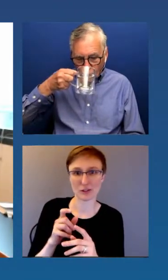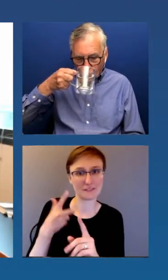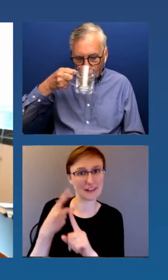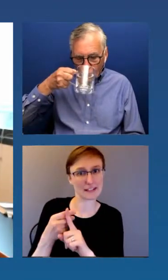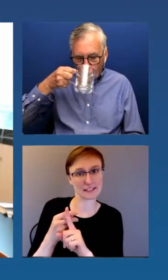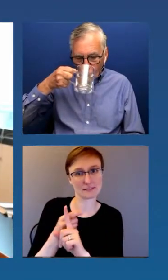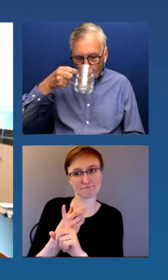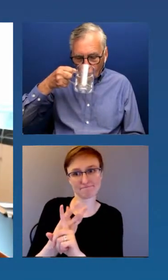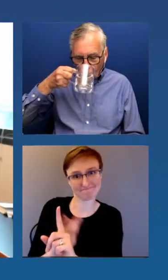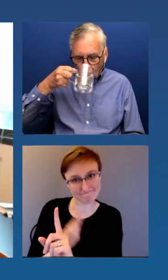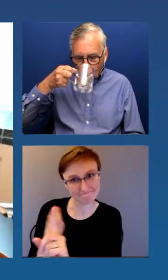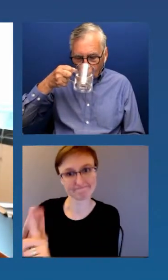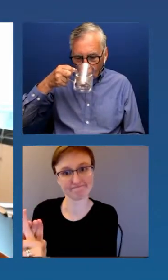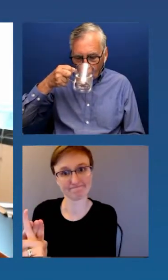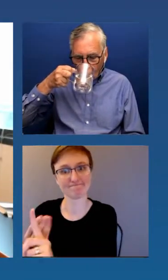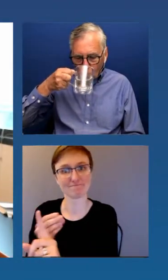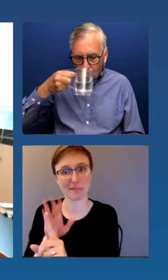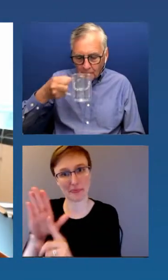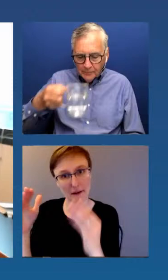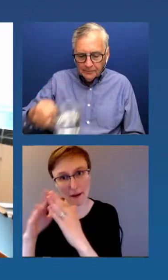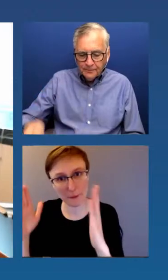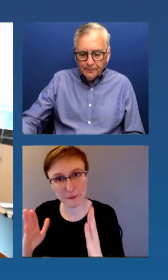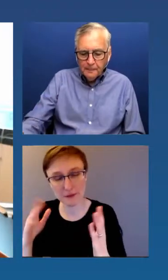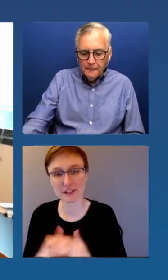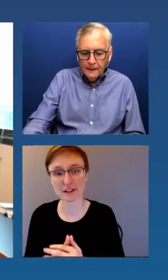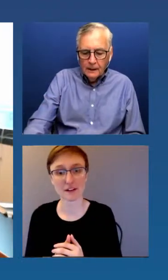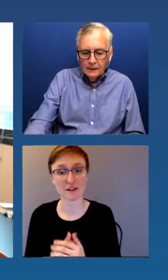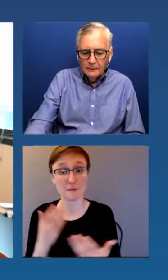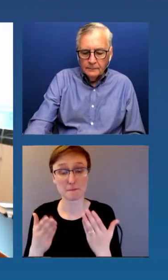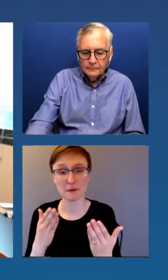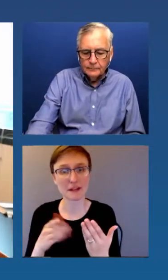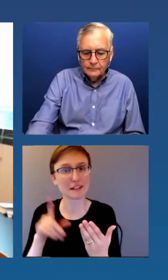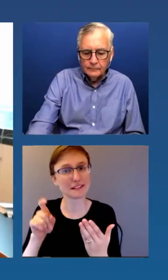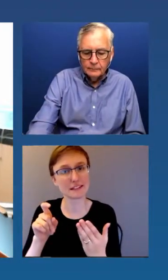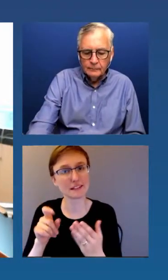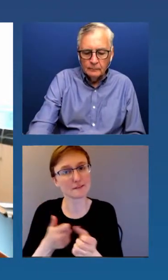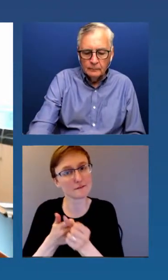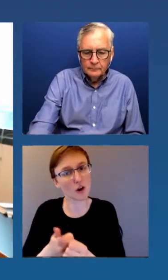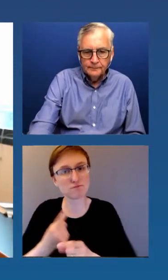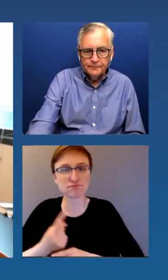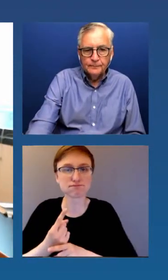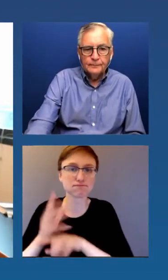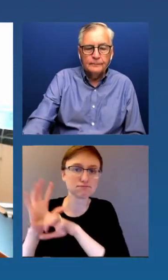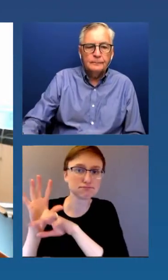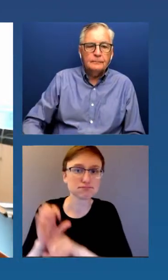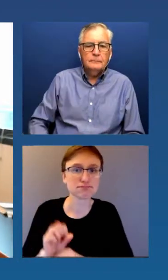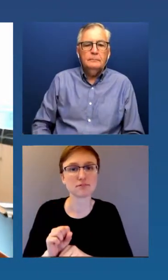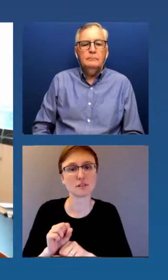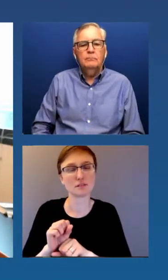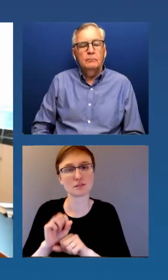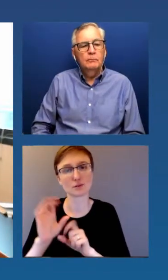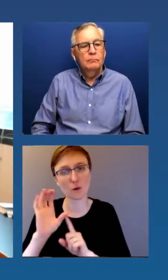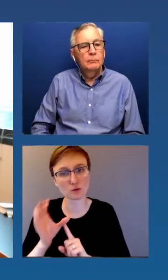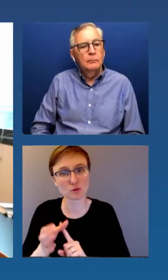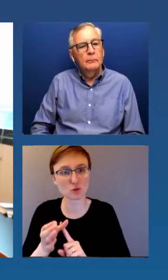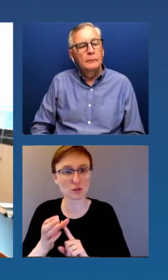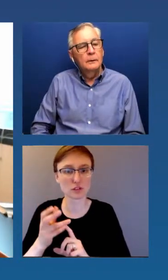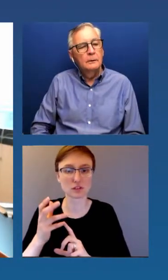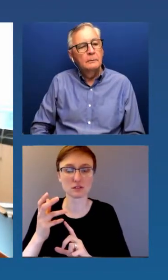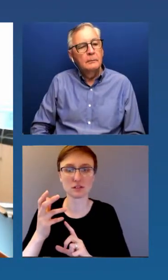trusted healthcare professional that reflects your culture, that reflects your language, explaining to you or having a conversation with